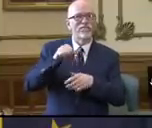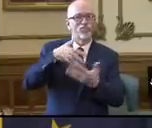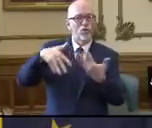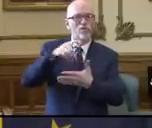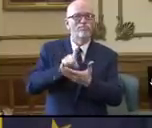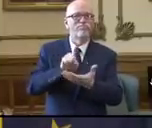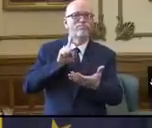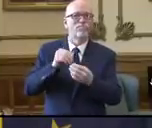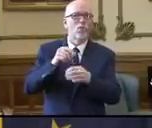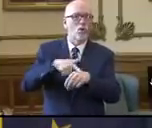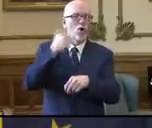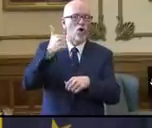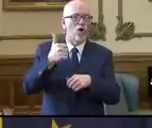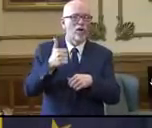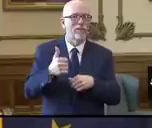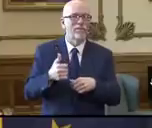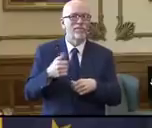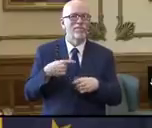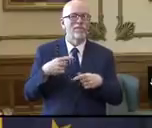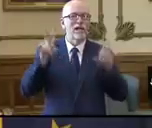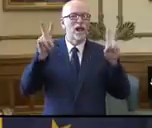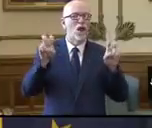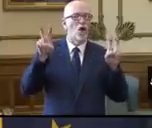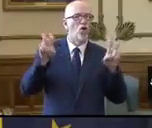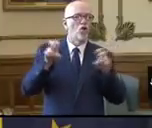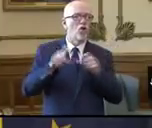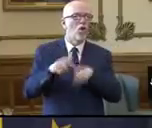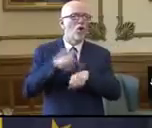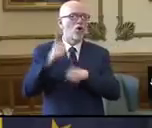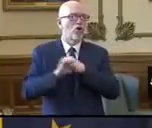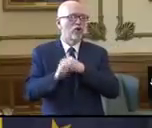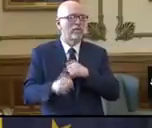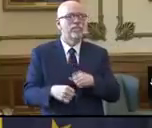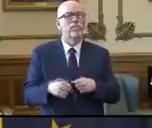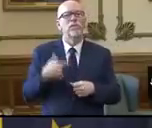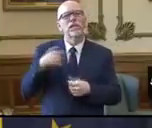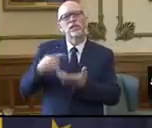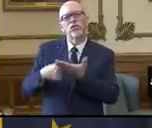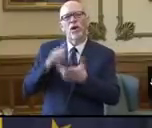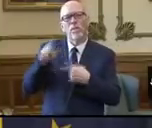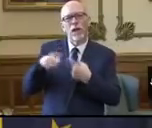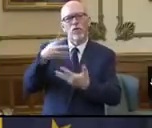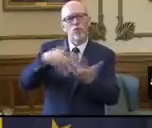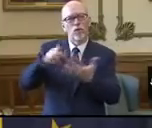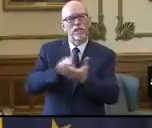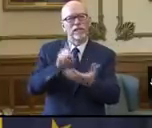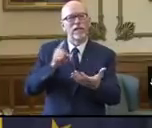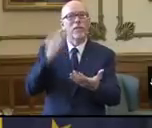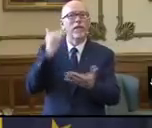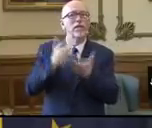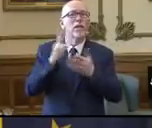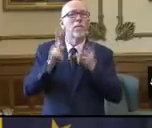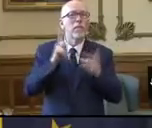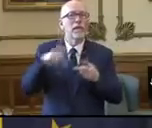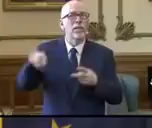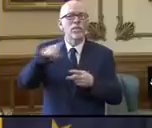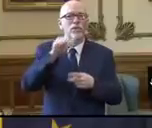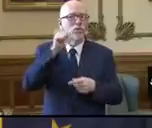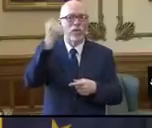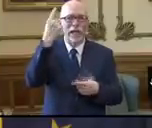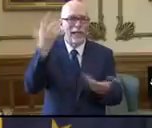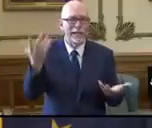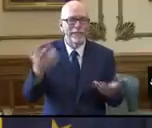little longer," and she did that in air quotes with her fingers. "Let's talk about social distancing because some people don't get